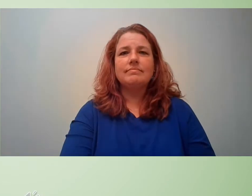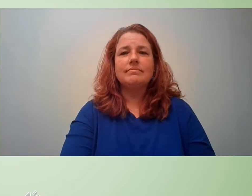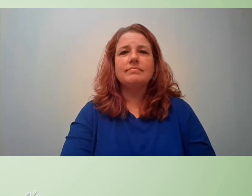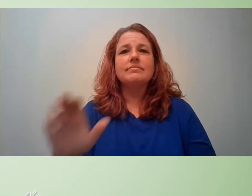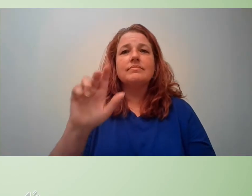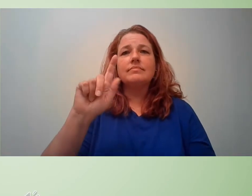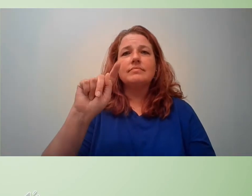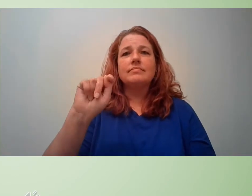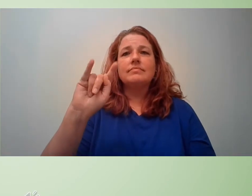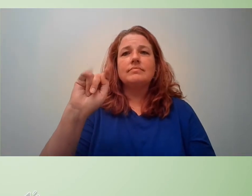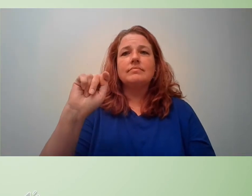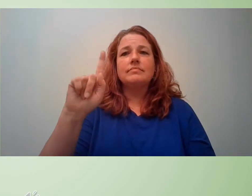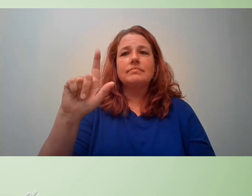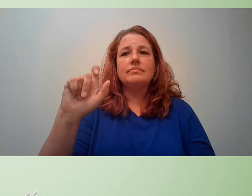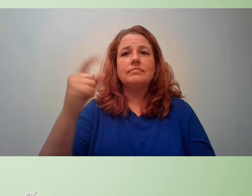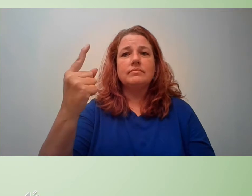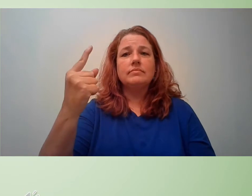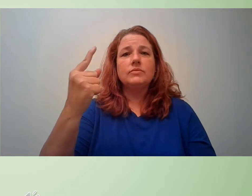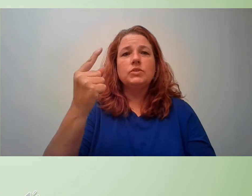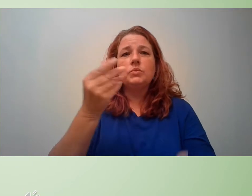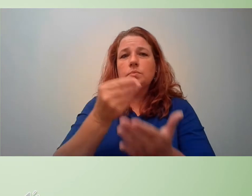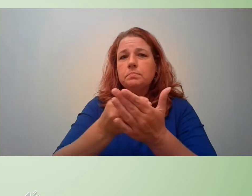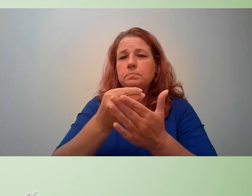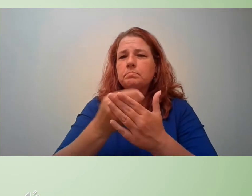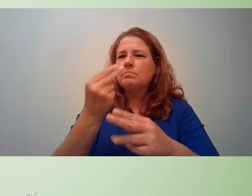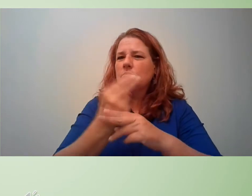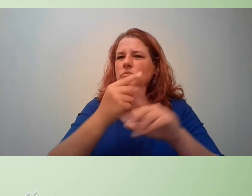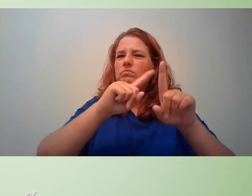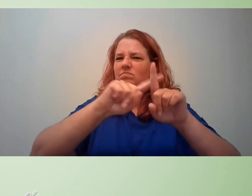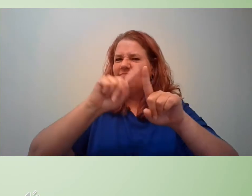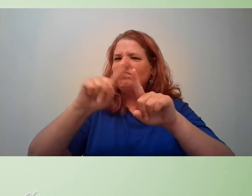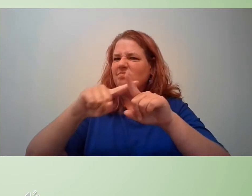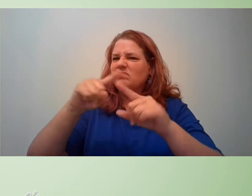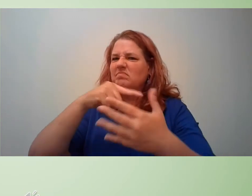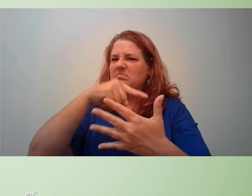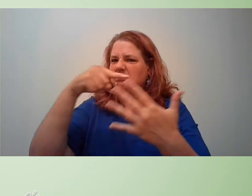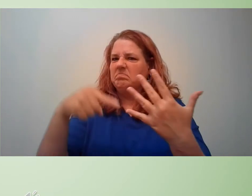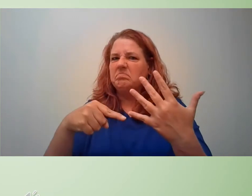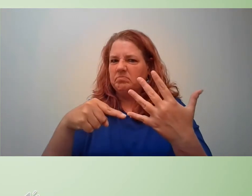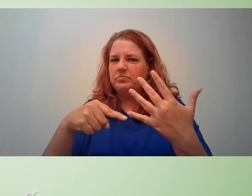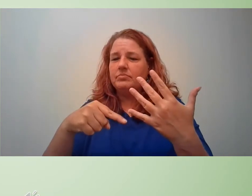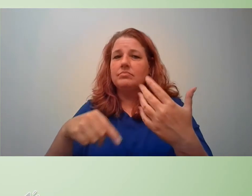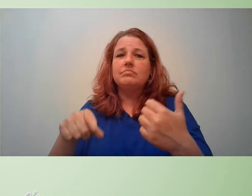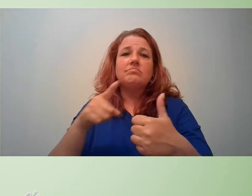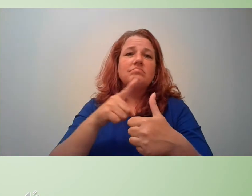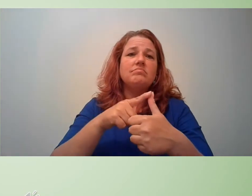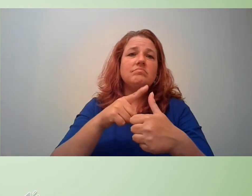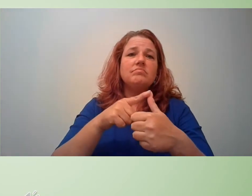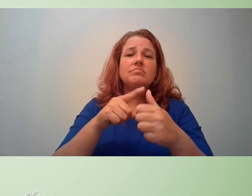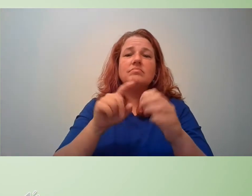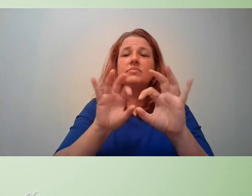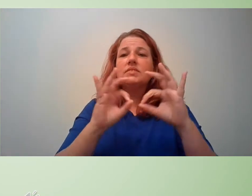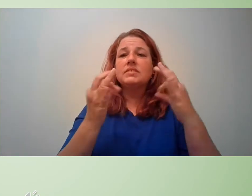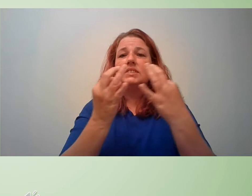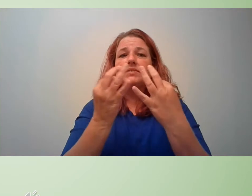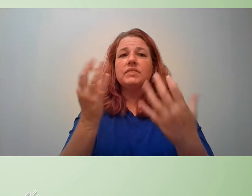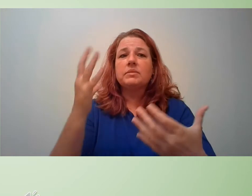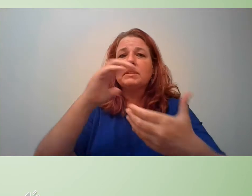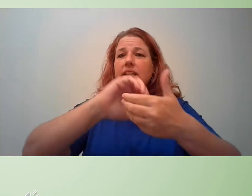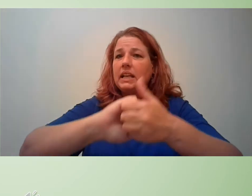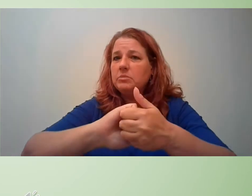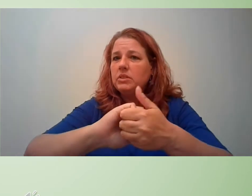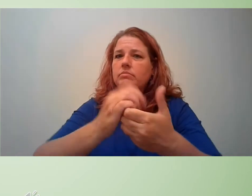Title I funding is used for various things: family engagement, such as ASL classes and regional parent meetings,